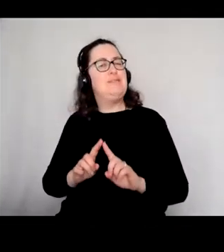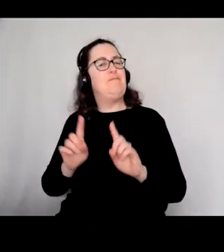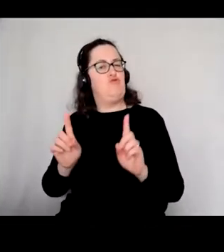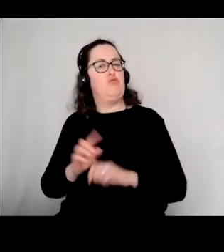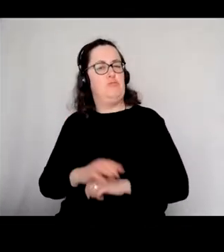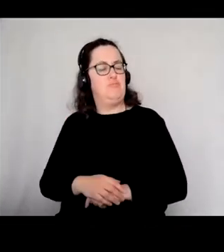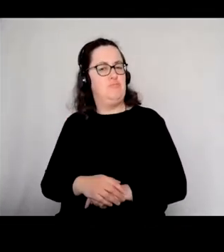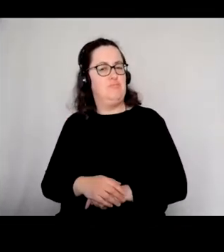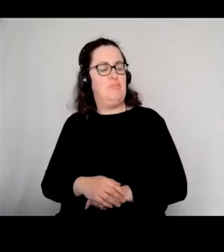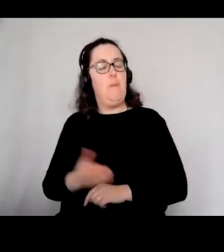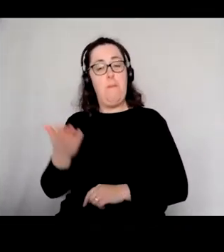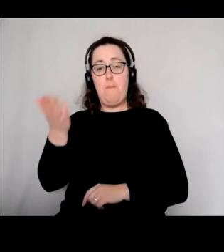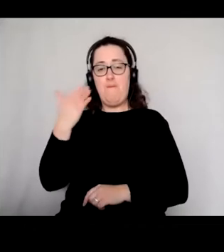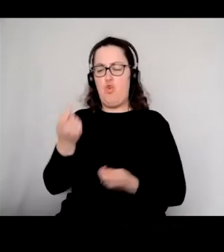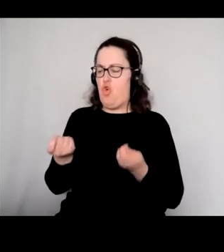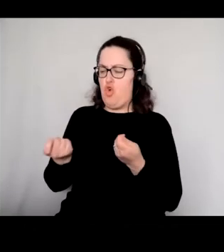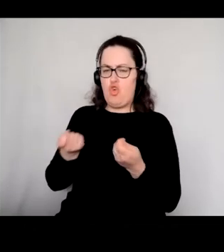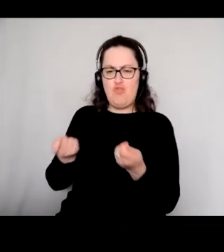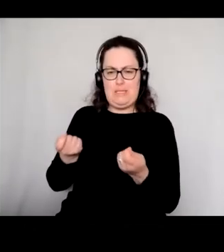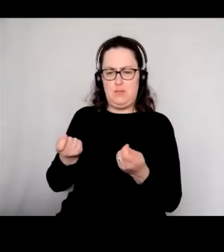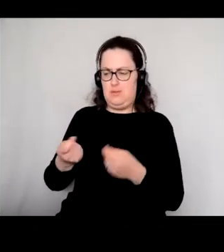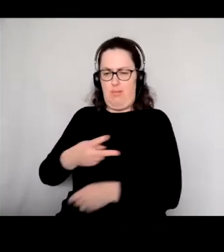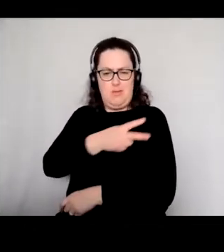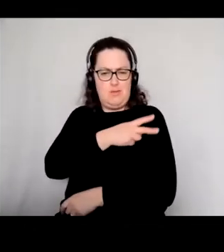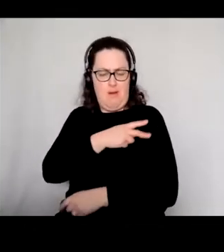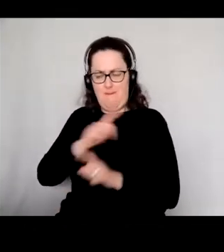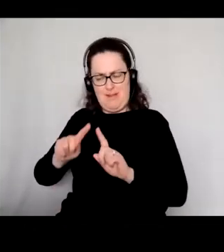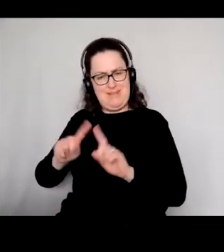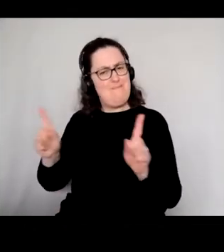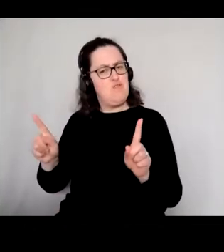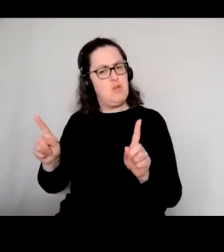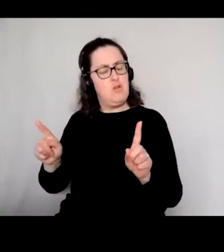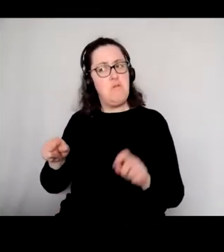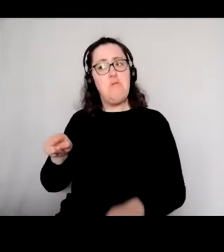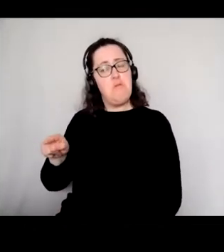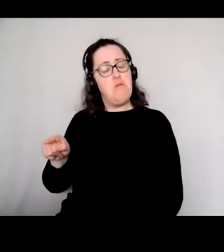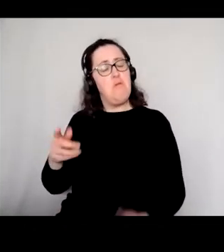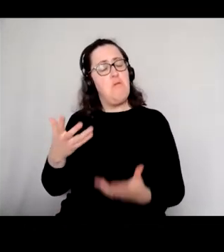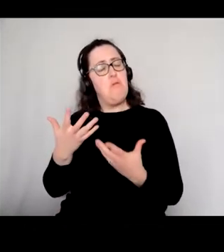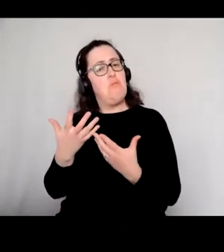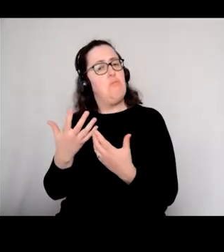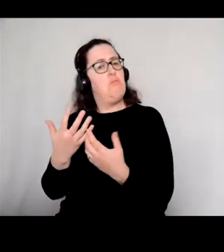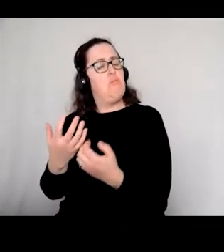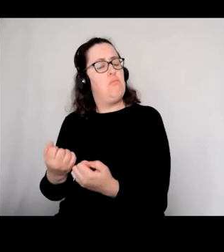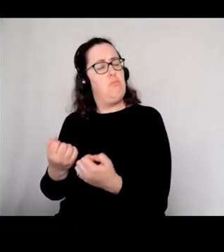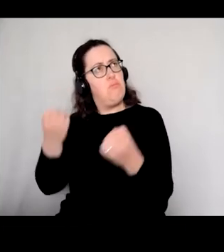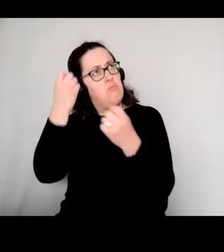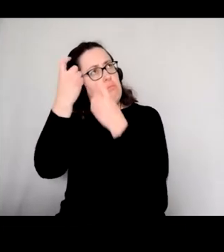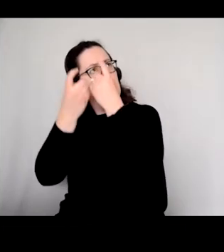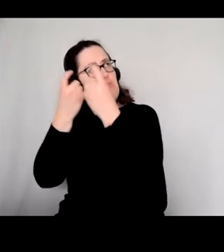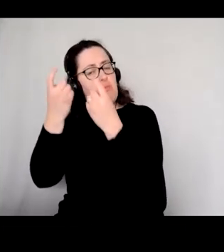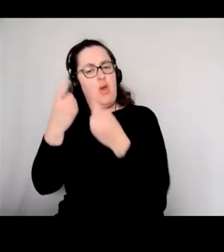that was slightly different, I think, to some of the focus of the curators and the staff. And it was received quite warmly and it was in